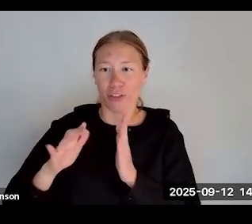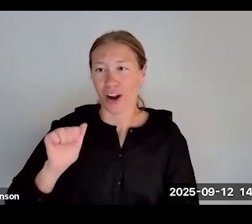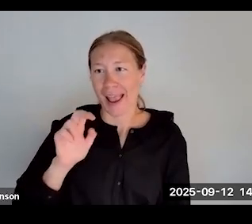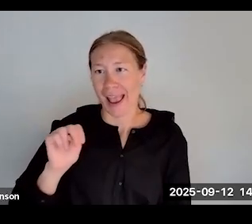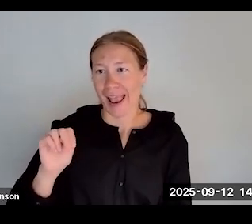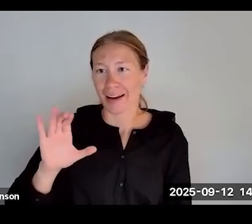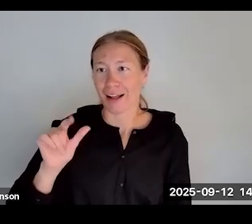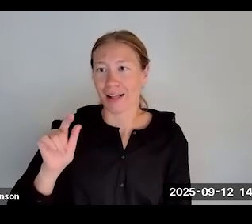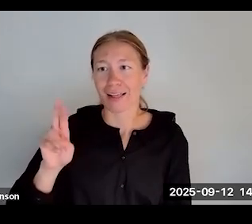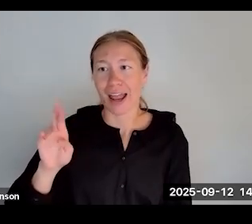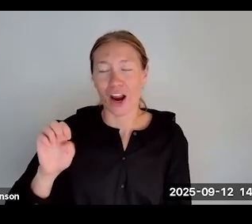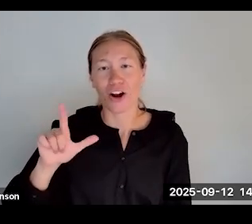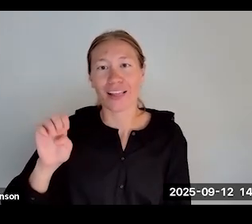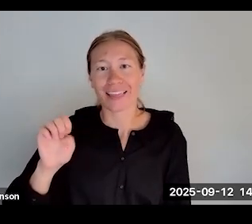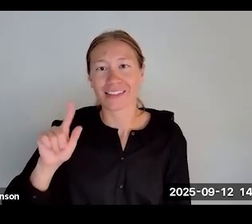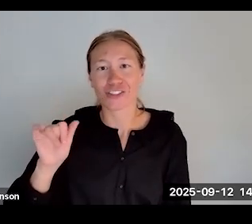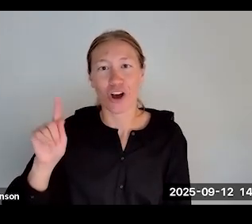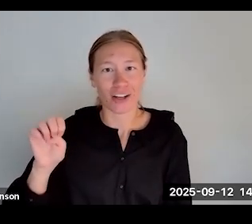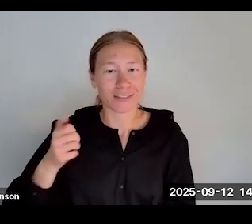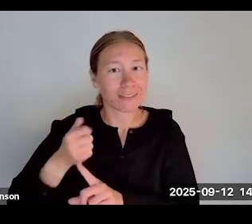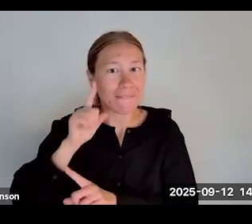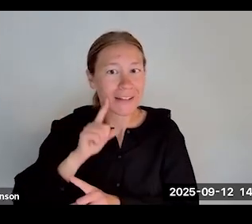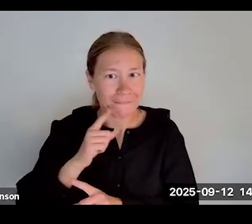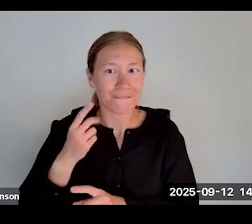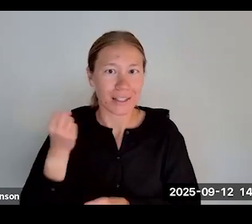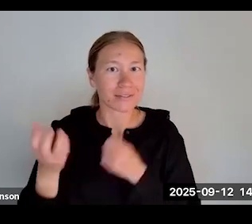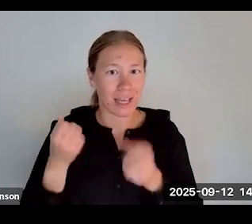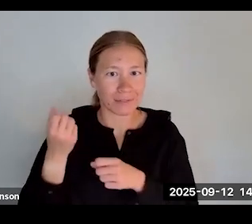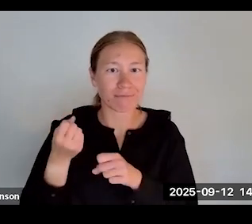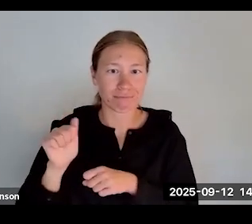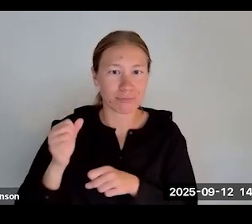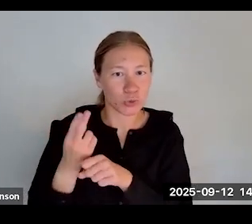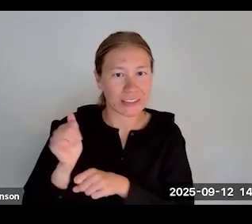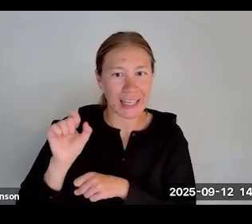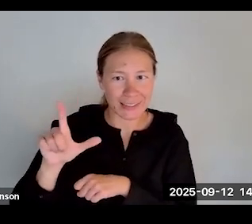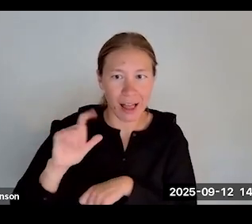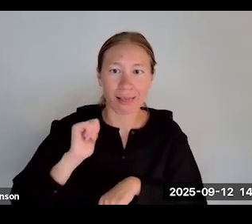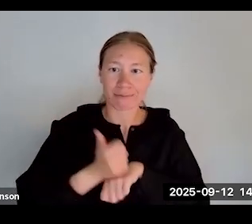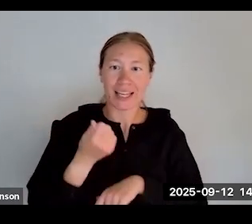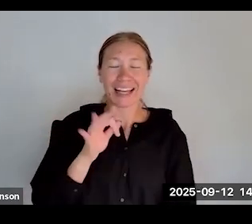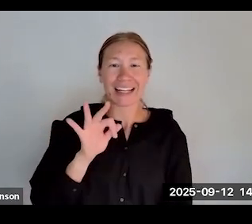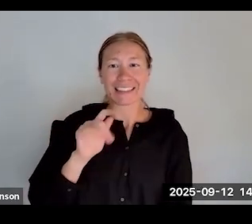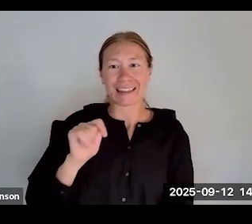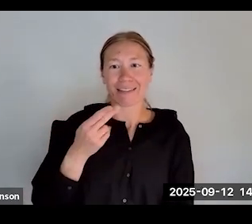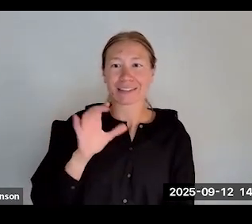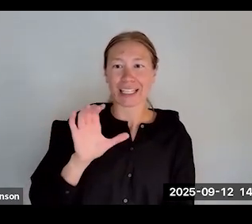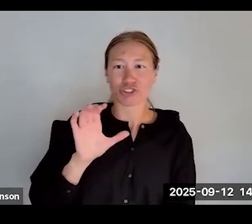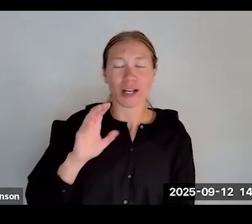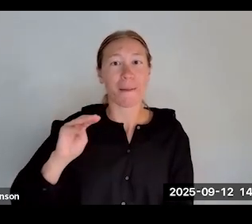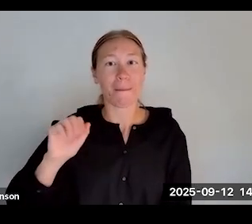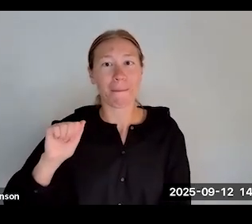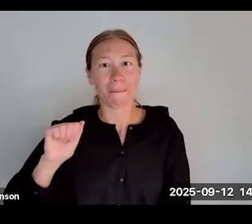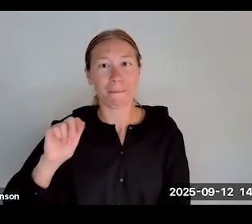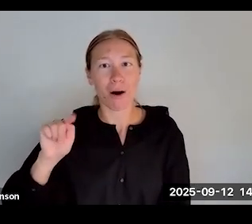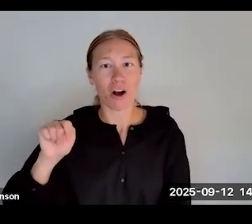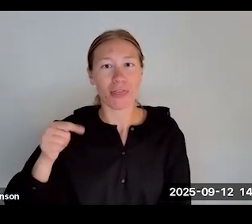ASL. This is a historical novel set in the early 19th century Martha's Vineyard, where a high population of deaf residents